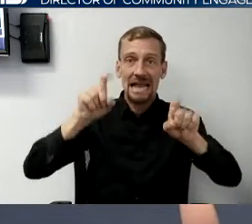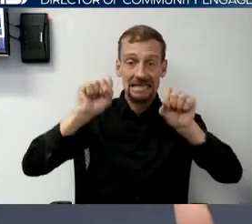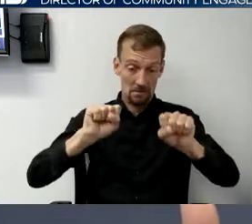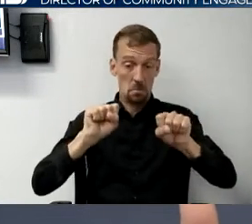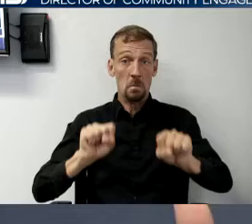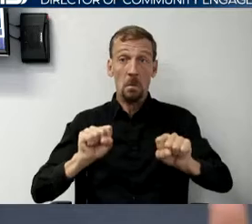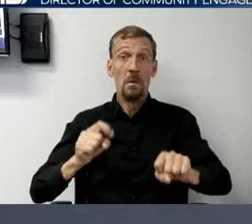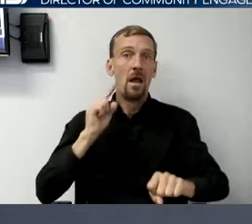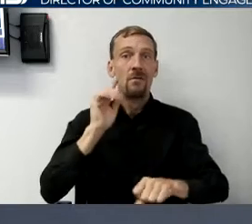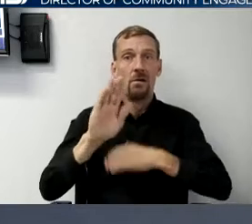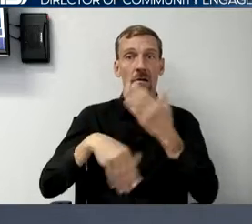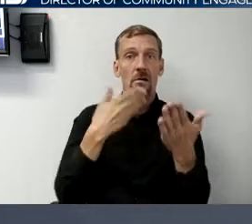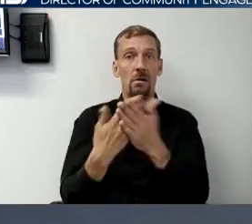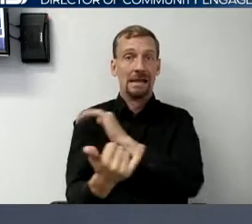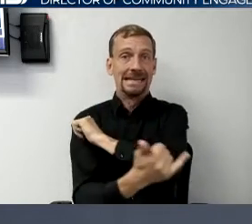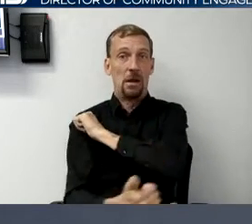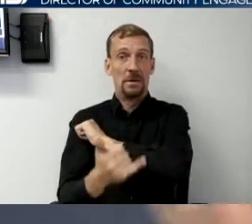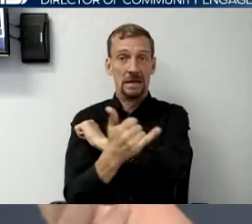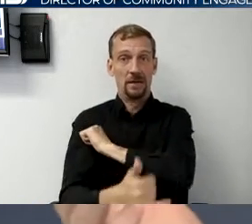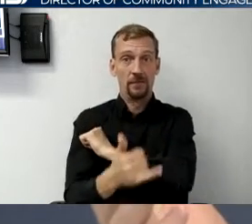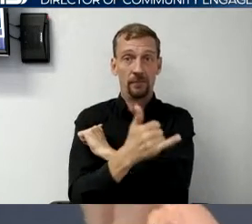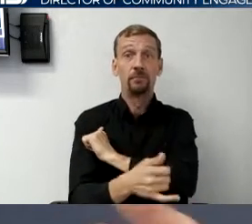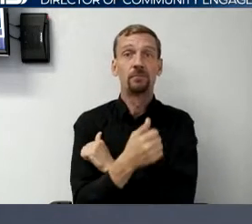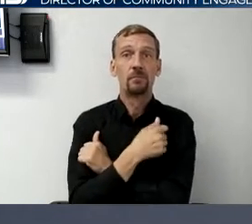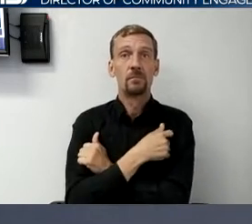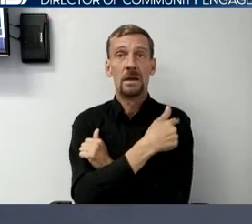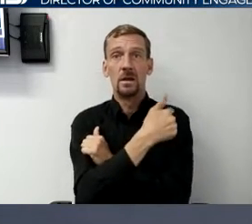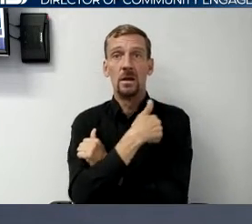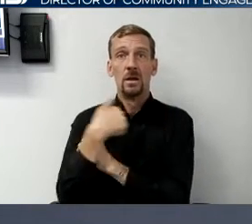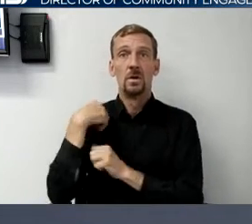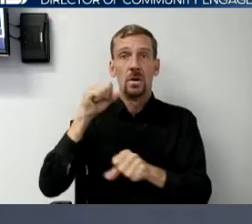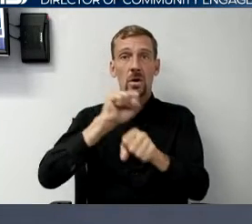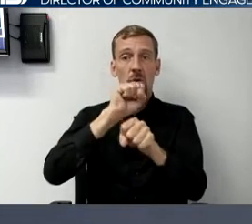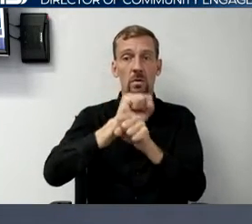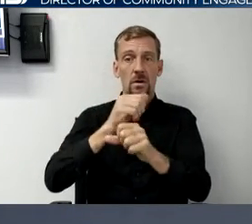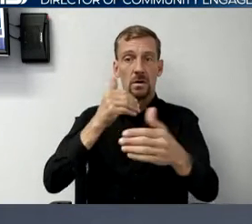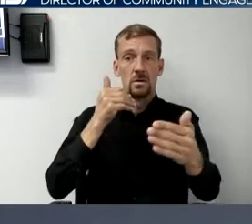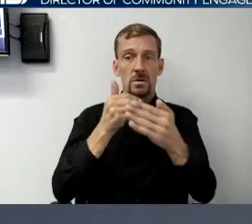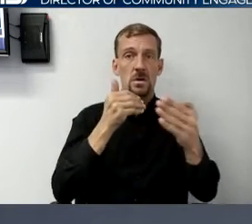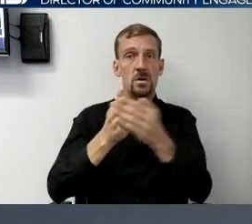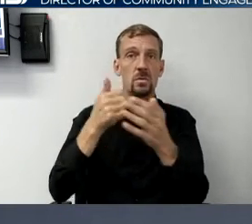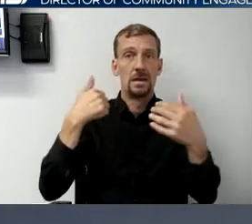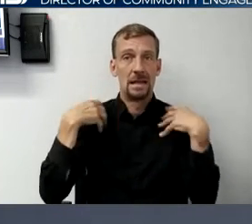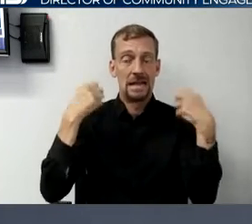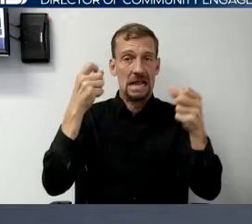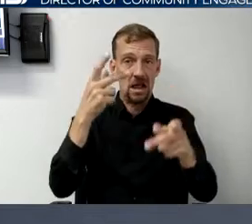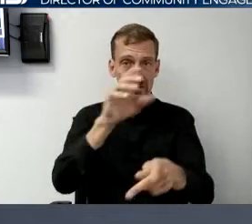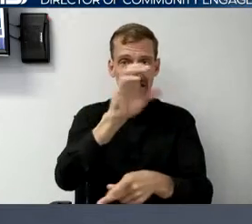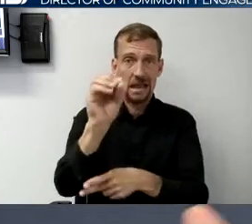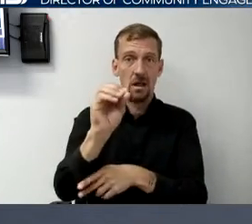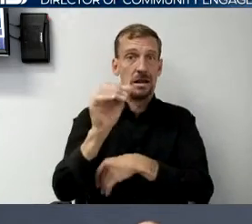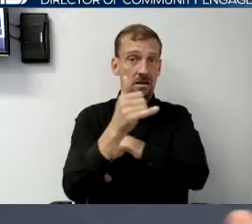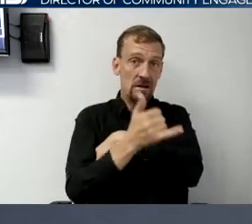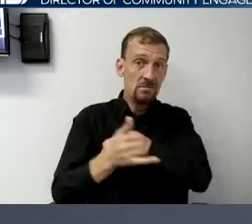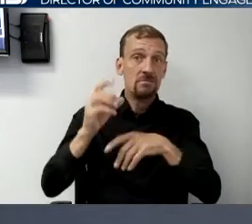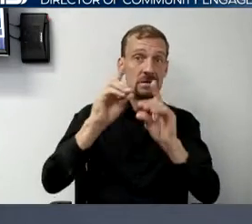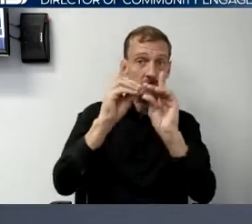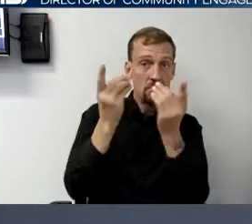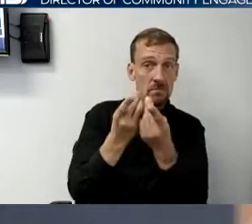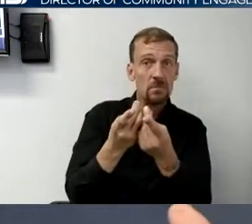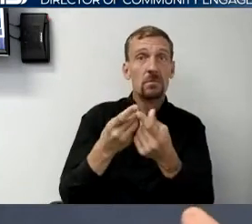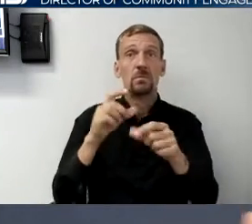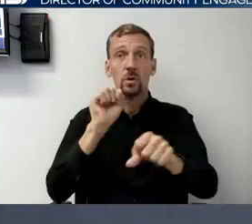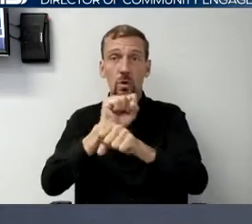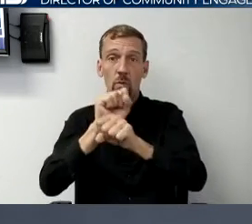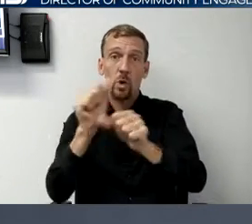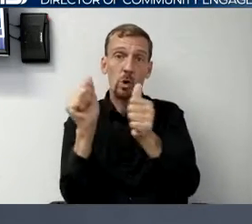really the entire county. And we're working closely with the Tulare County Health Department on that strategy of being